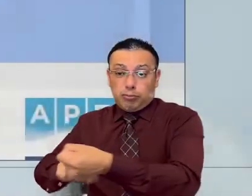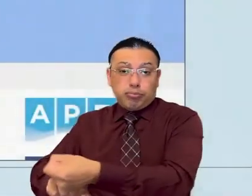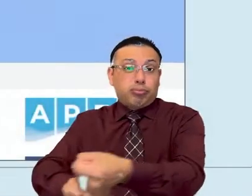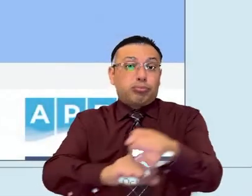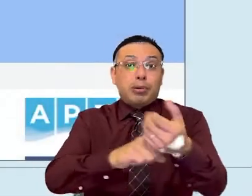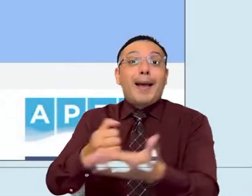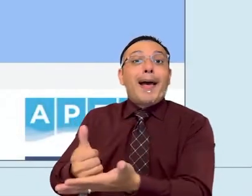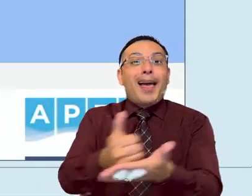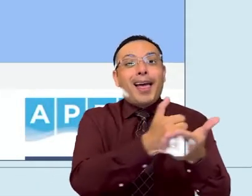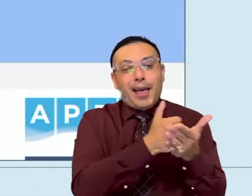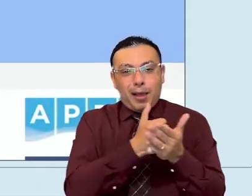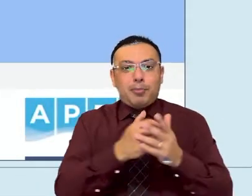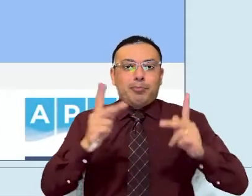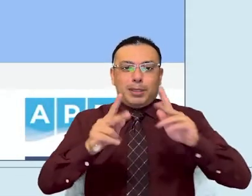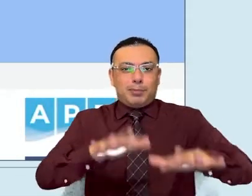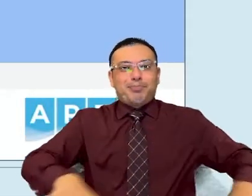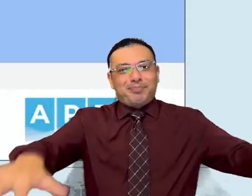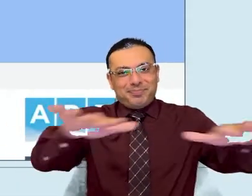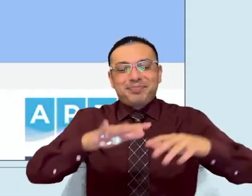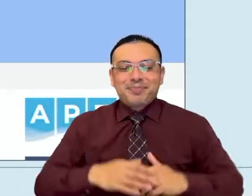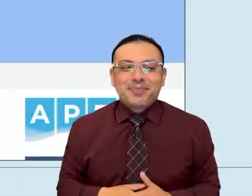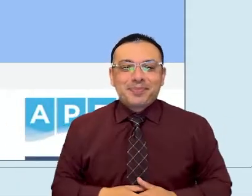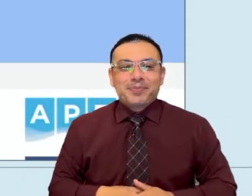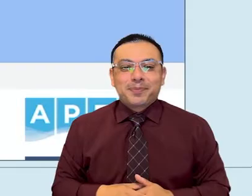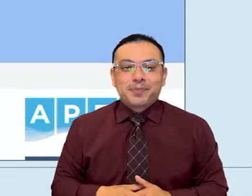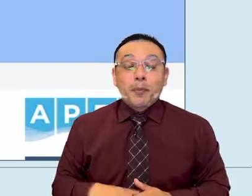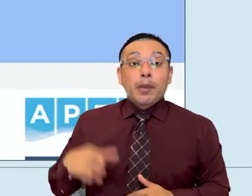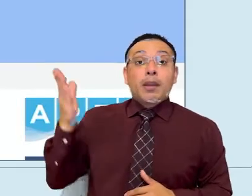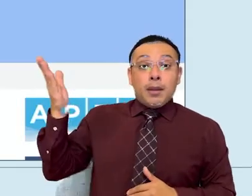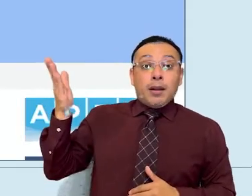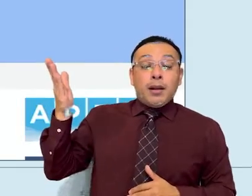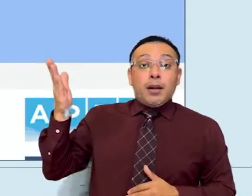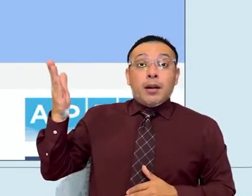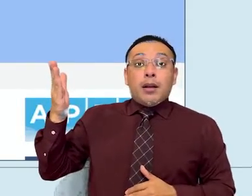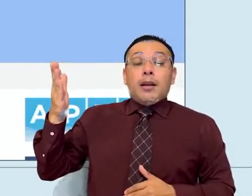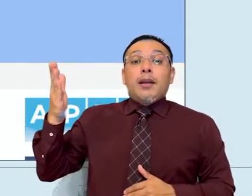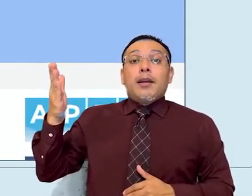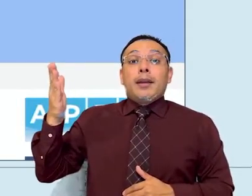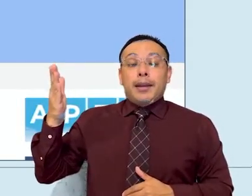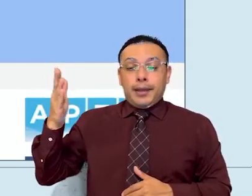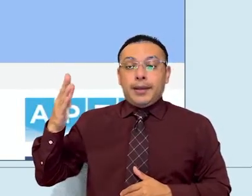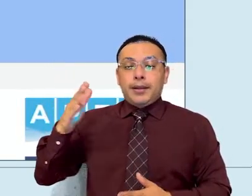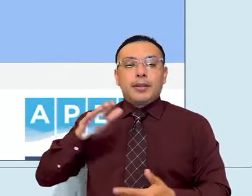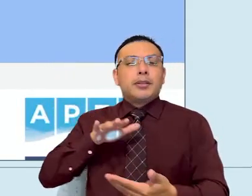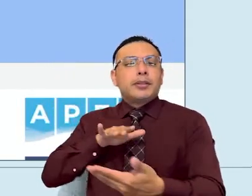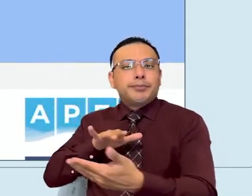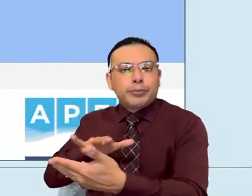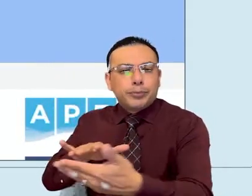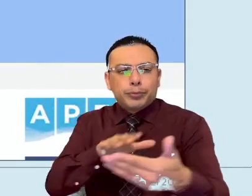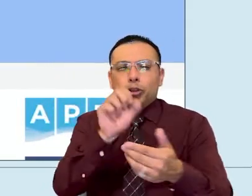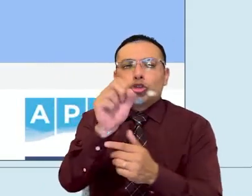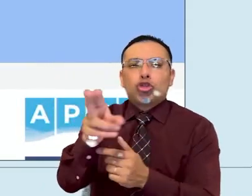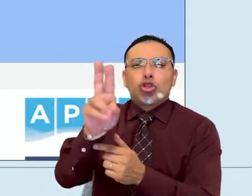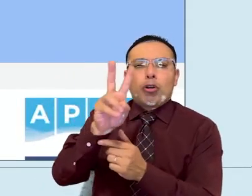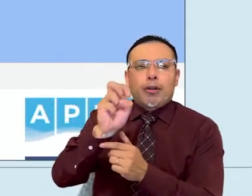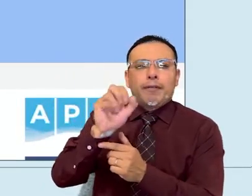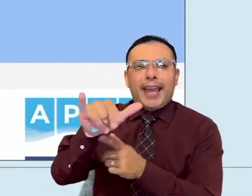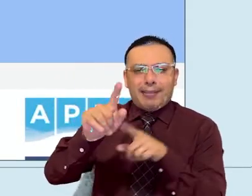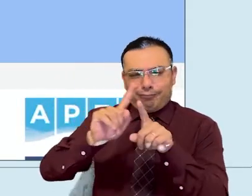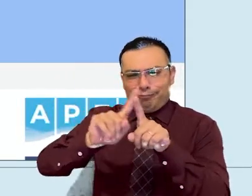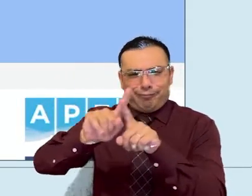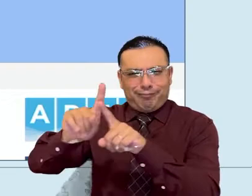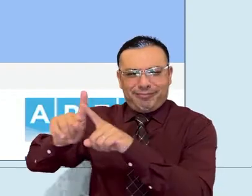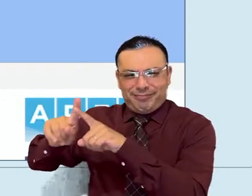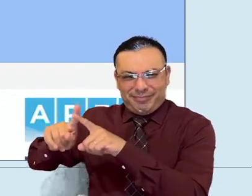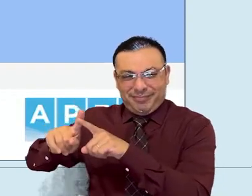Quick snapshot to show some of the aerial studies, some of the surveys we've conducted. Tons of different surveys going on right